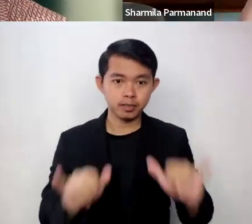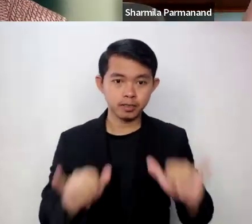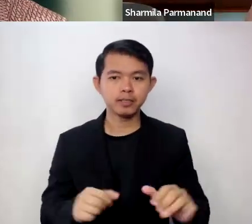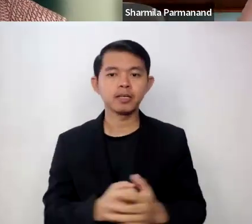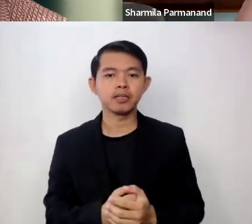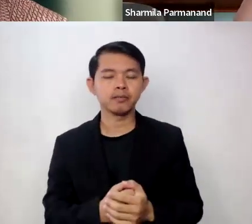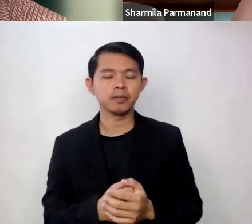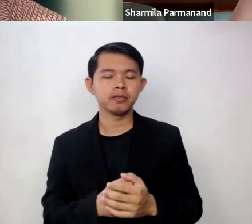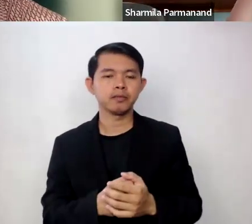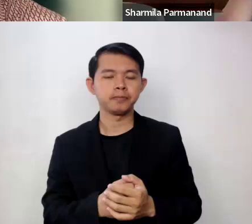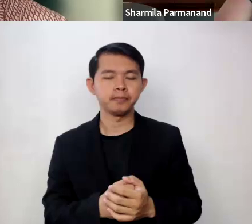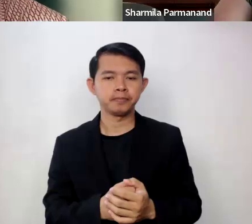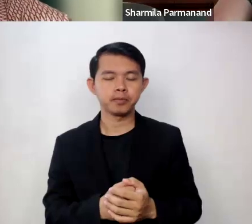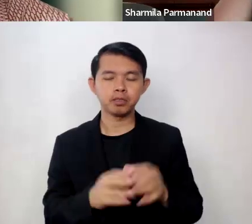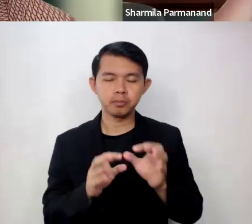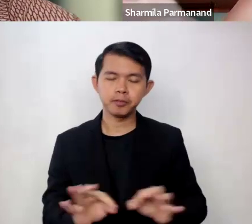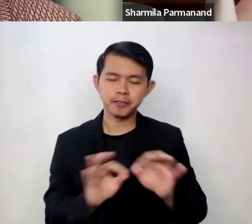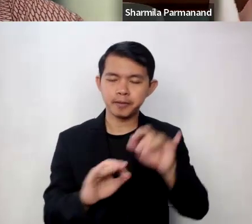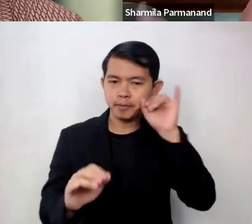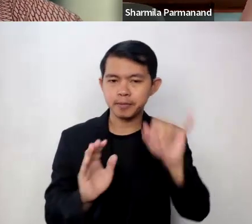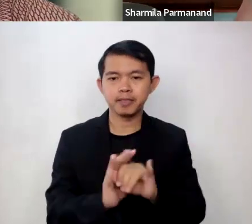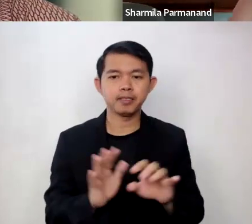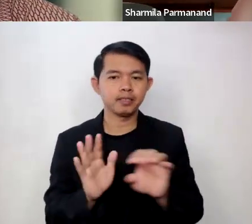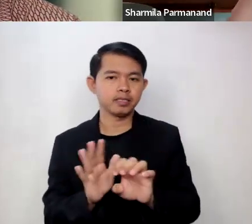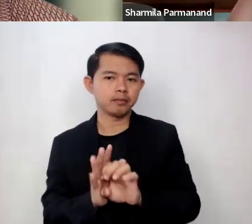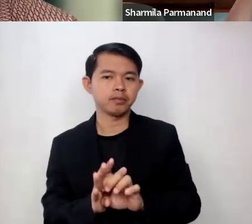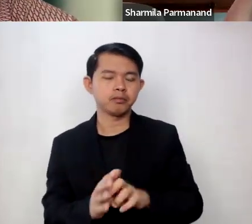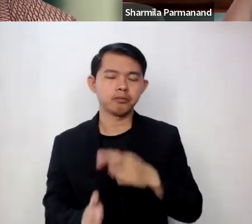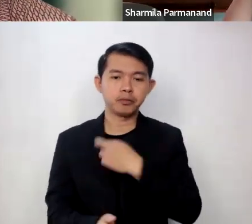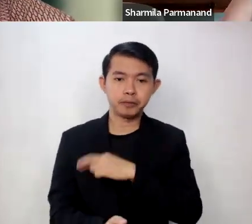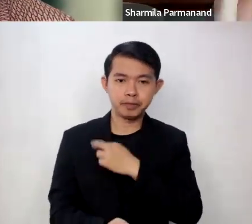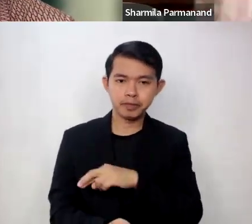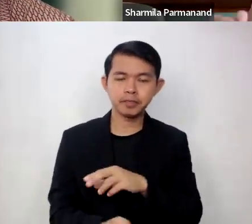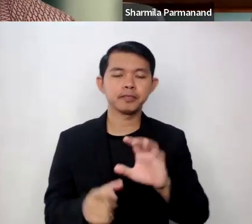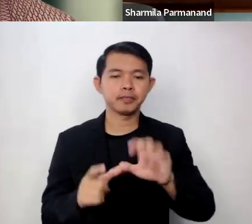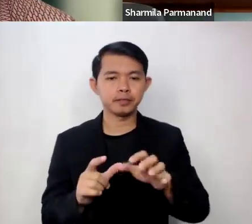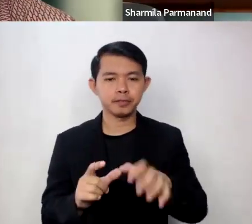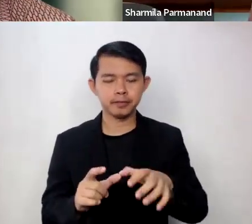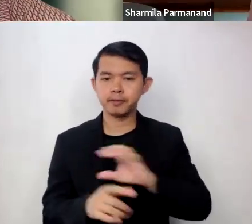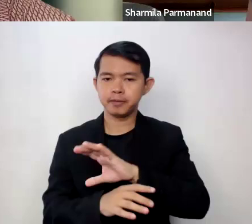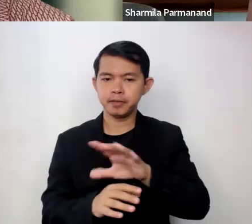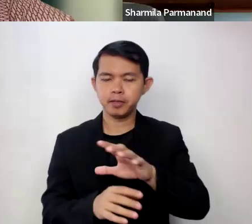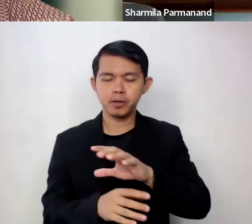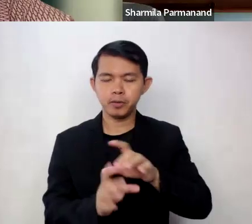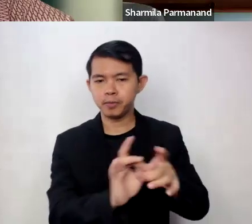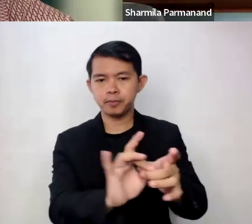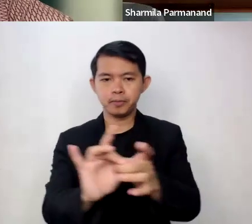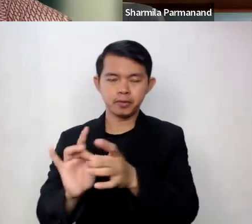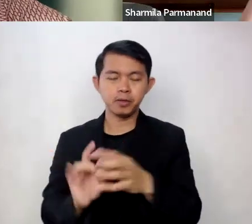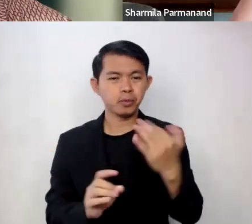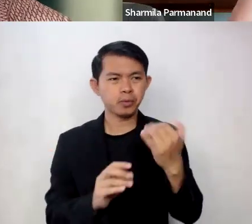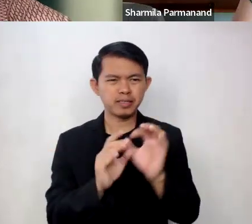and identification. So like race, class, religion, disability. Why is this insistence important, right?